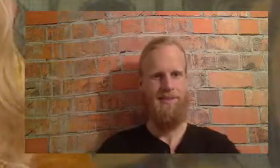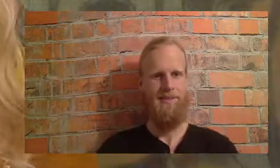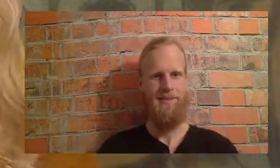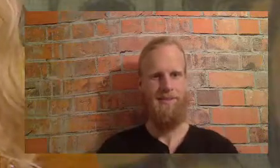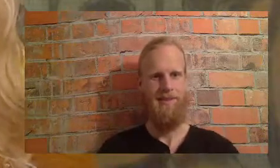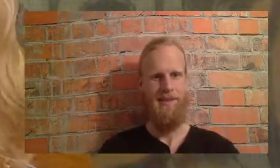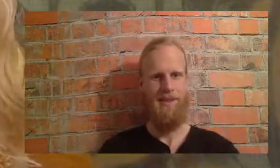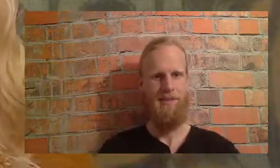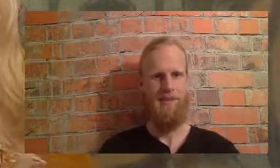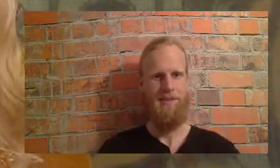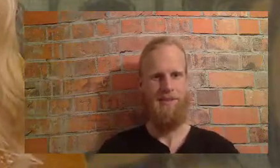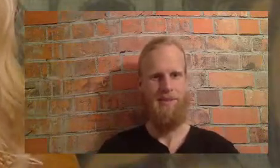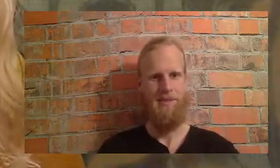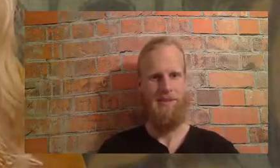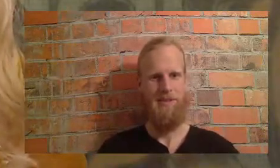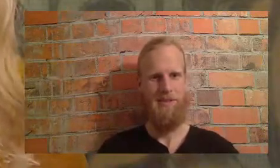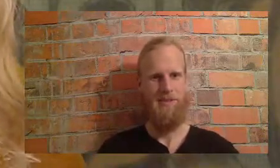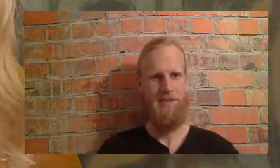permission